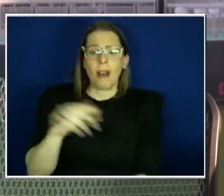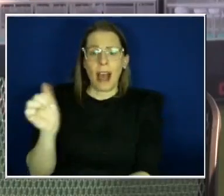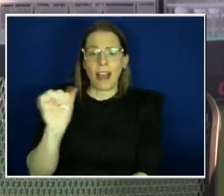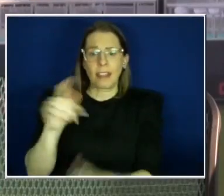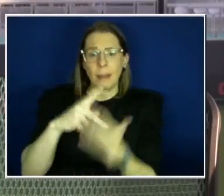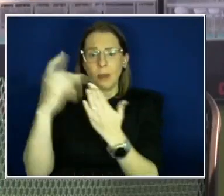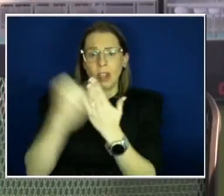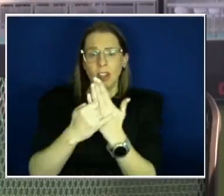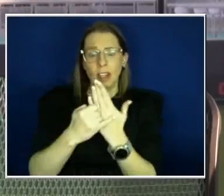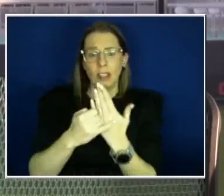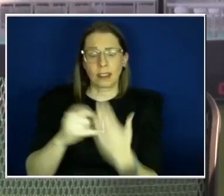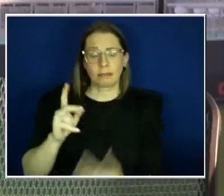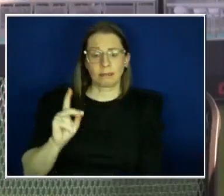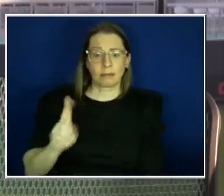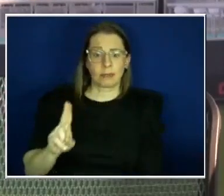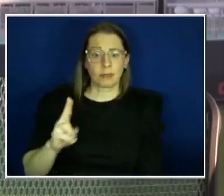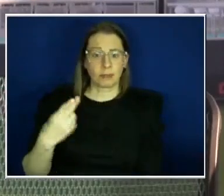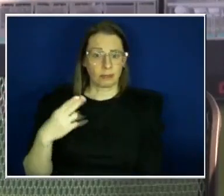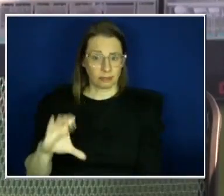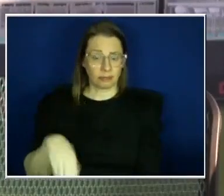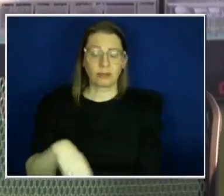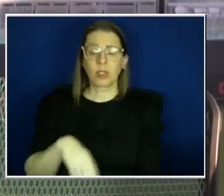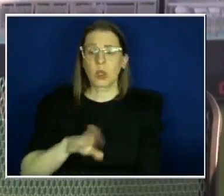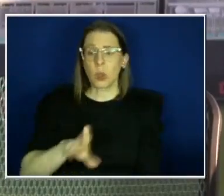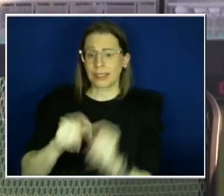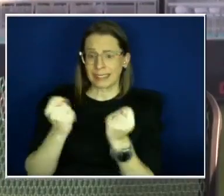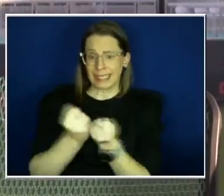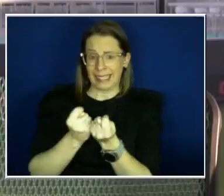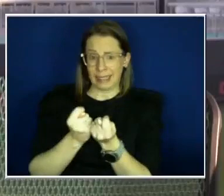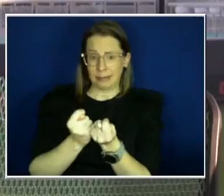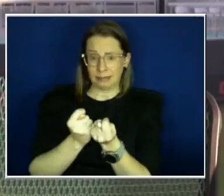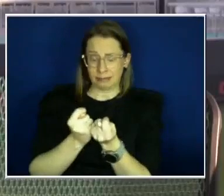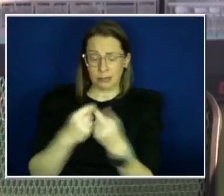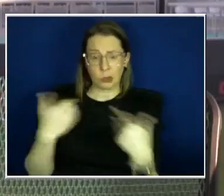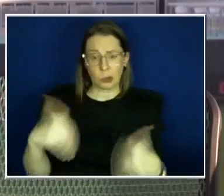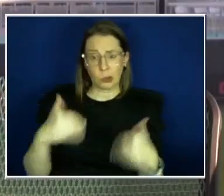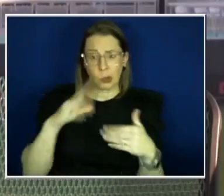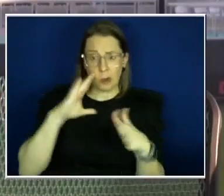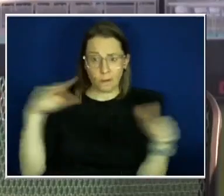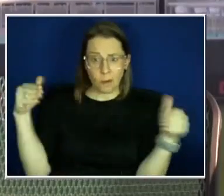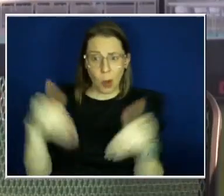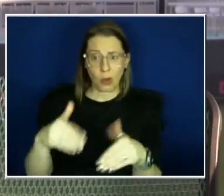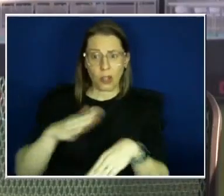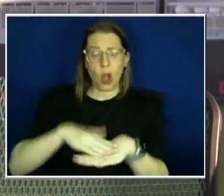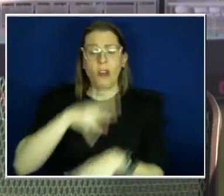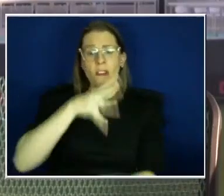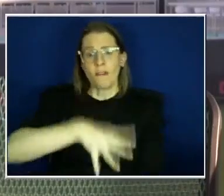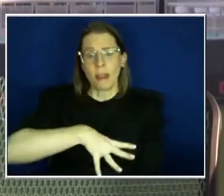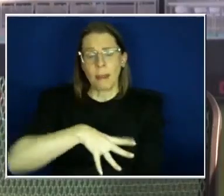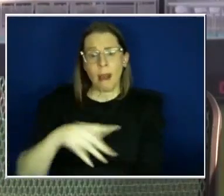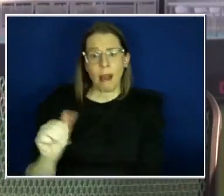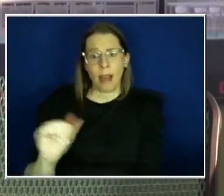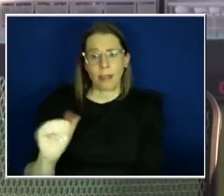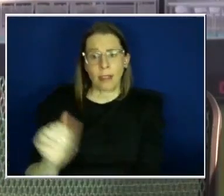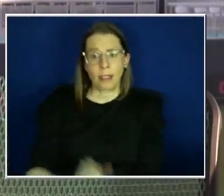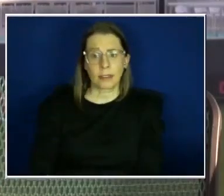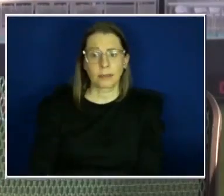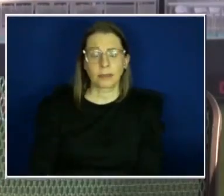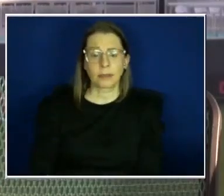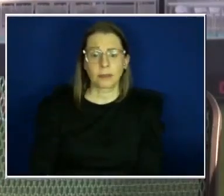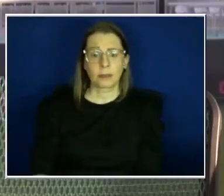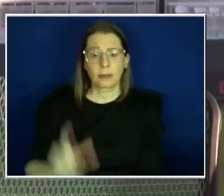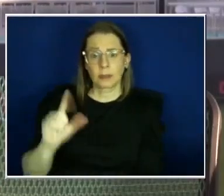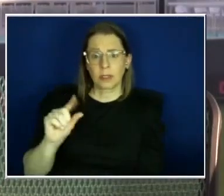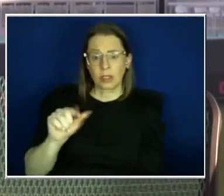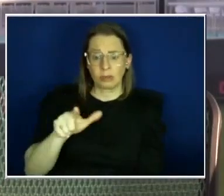of Kansas Health System, your team is putting a significant focus on the female athlete, which we're in 2024, and it's crazy